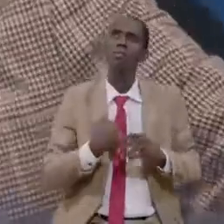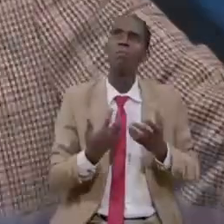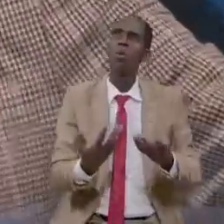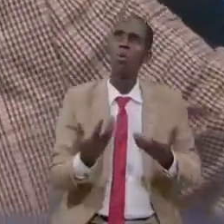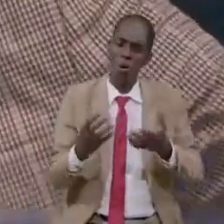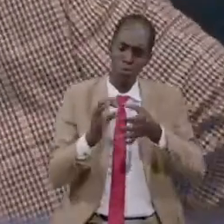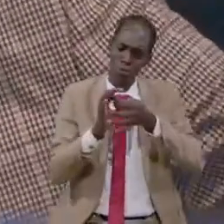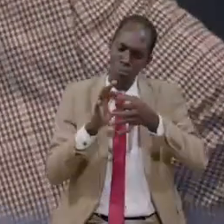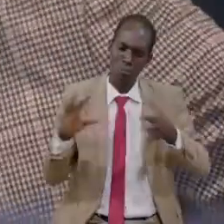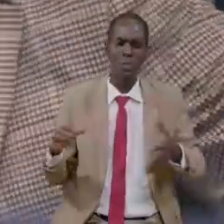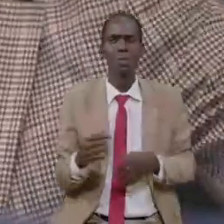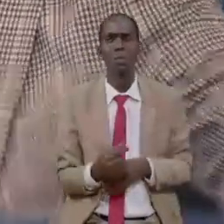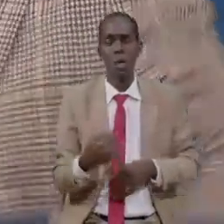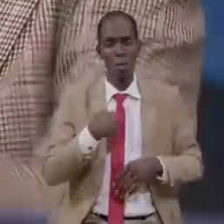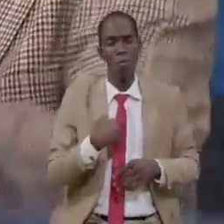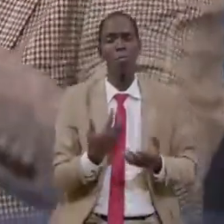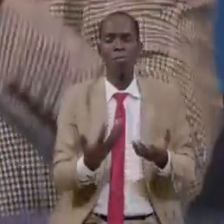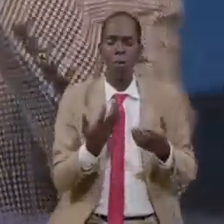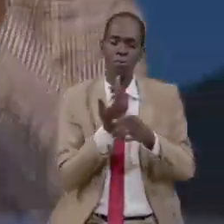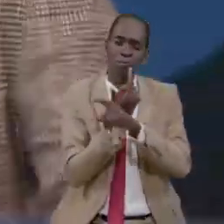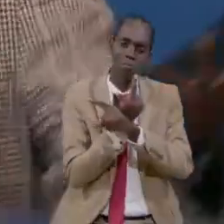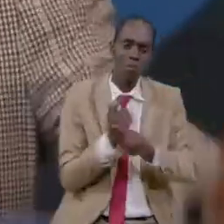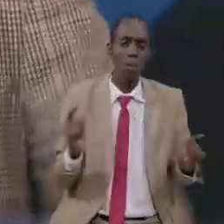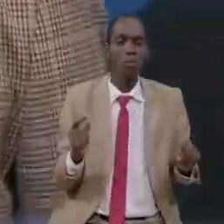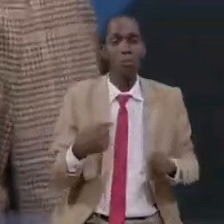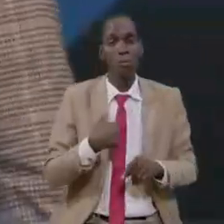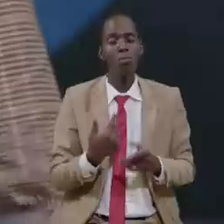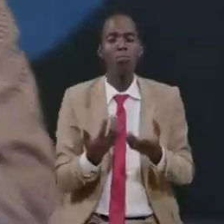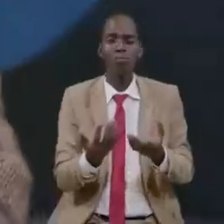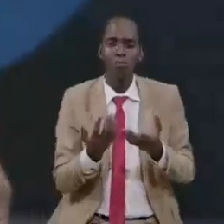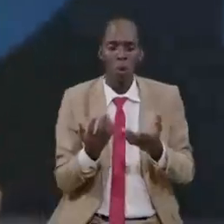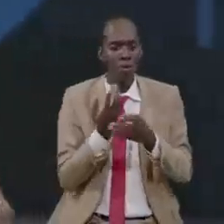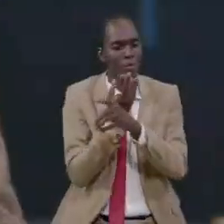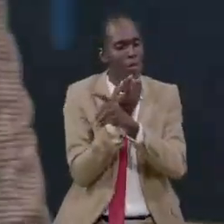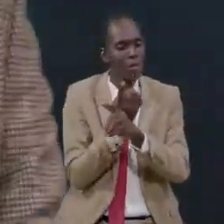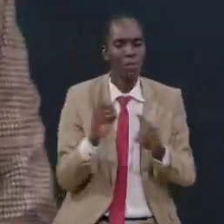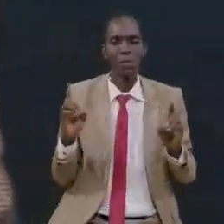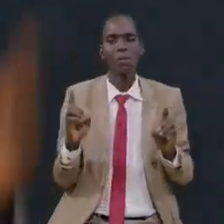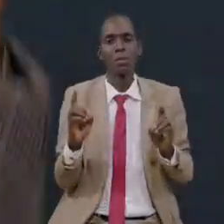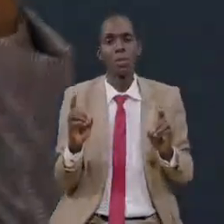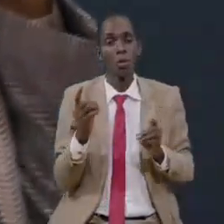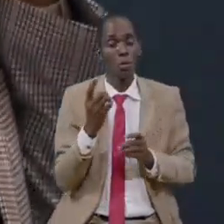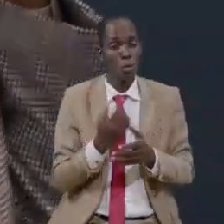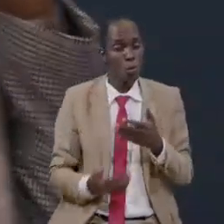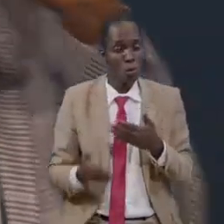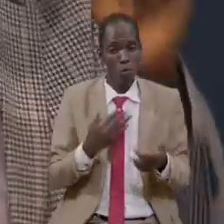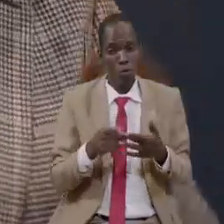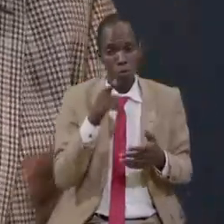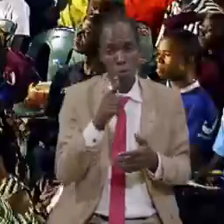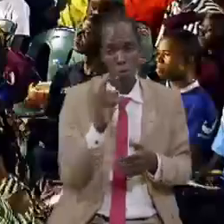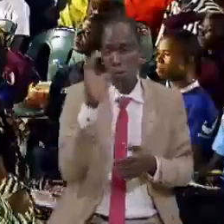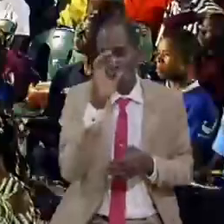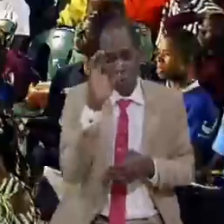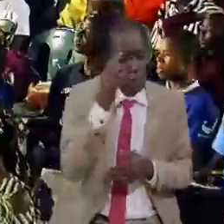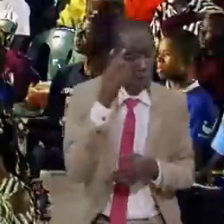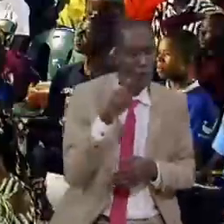want liberation. I want deliverance. What you are looking for, you will get tonight.